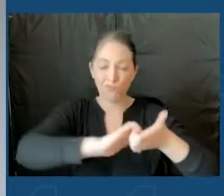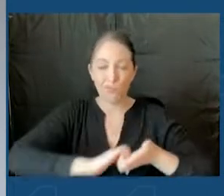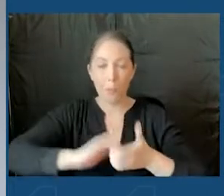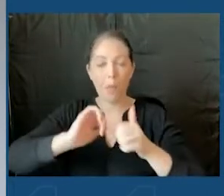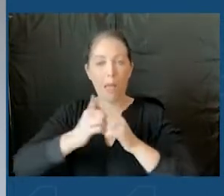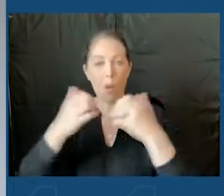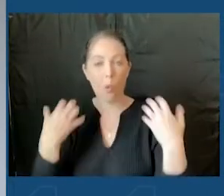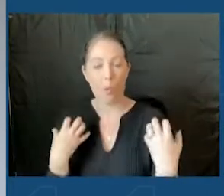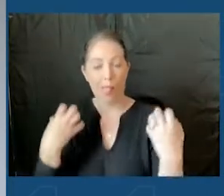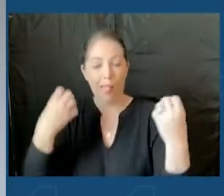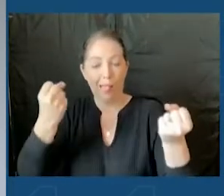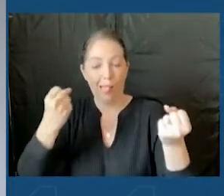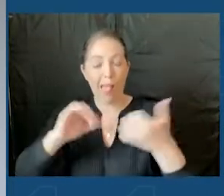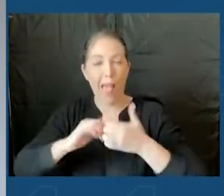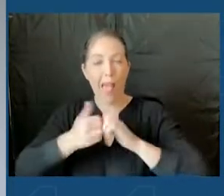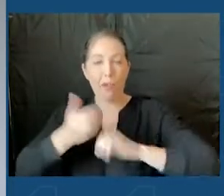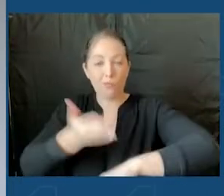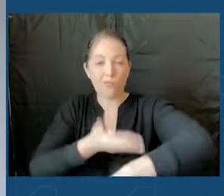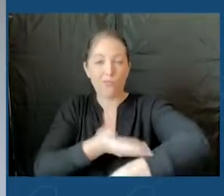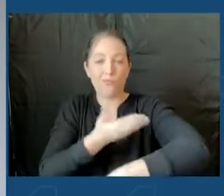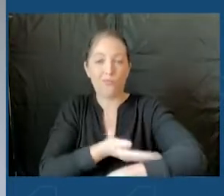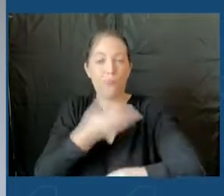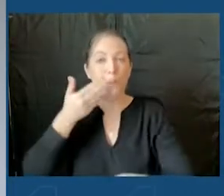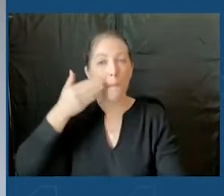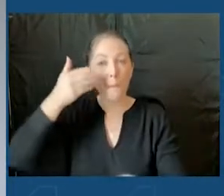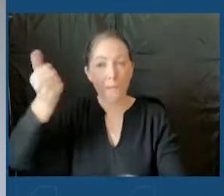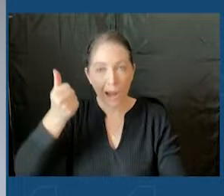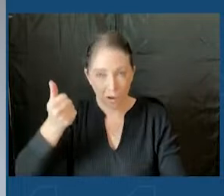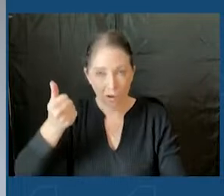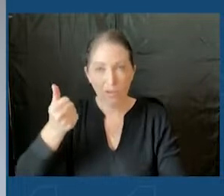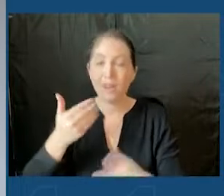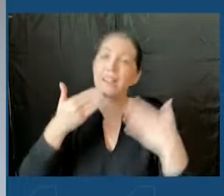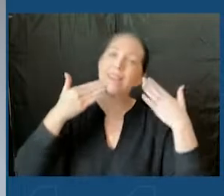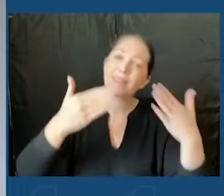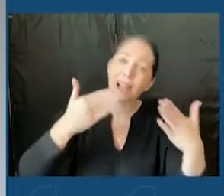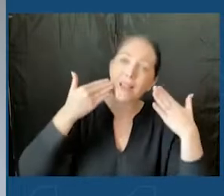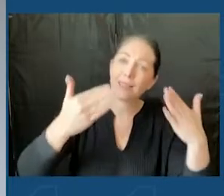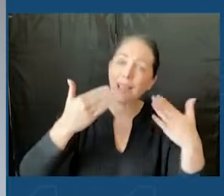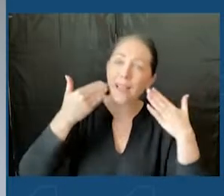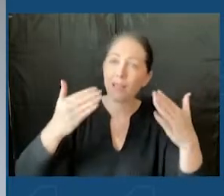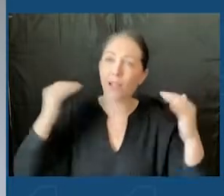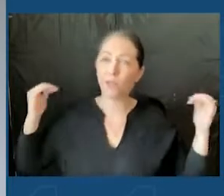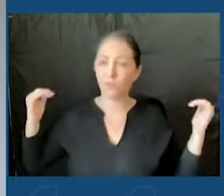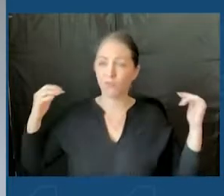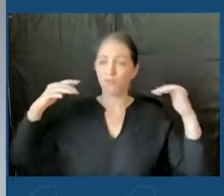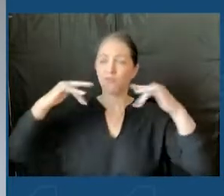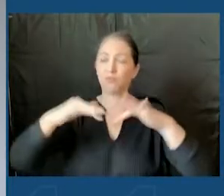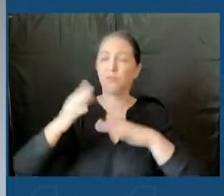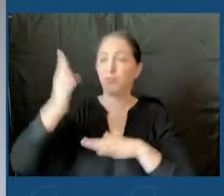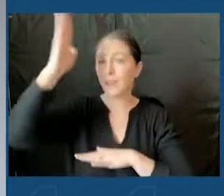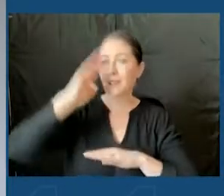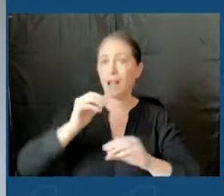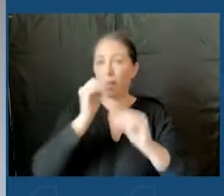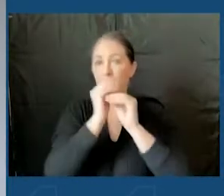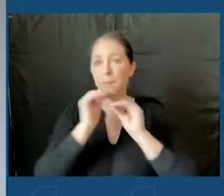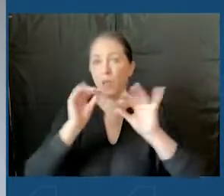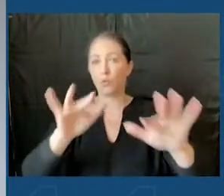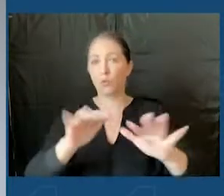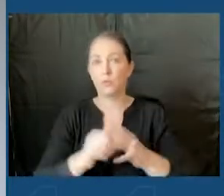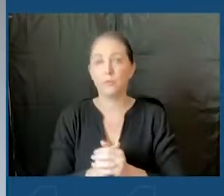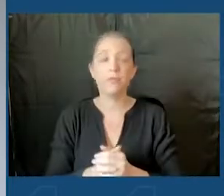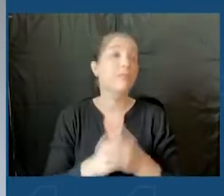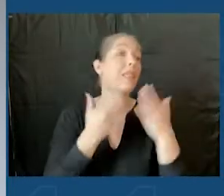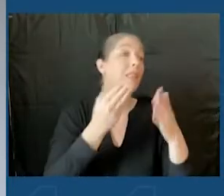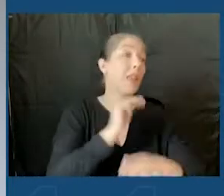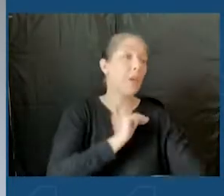how to build back better than ever. Thank you all very much for coming out. God bless you. Thank you, Mr. Mayor.